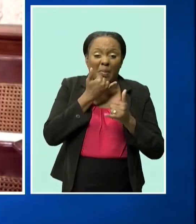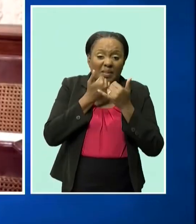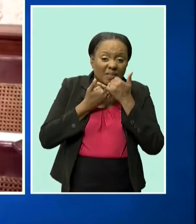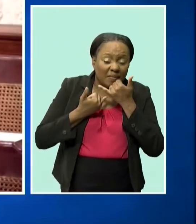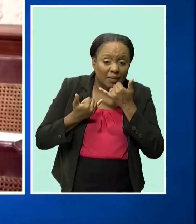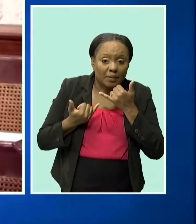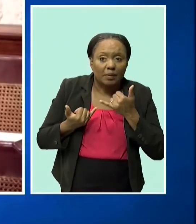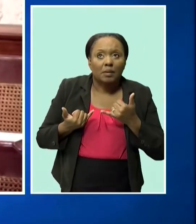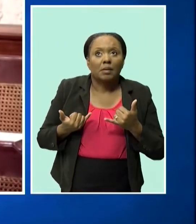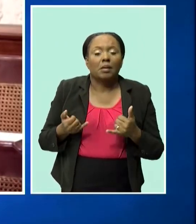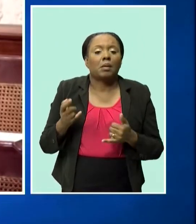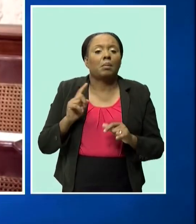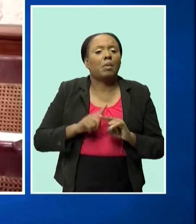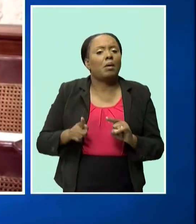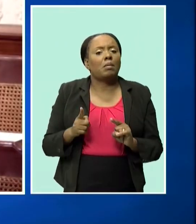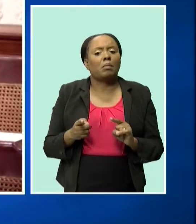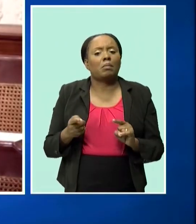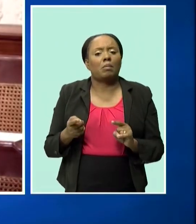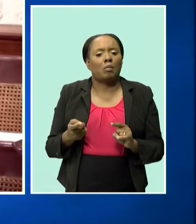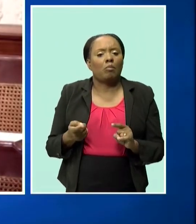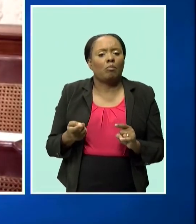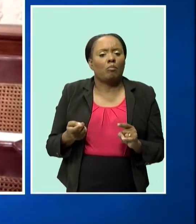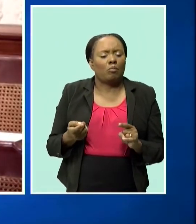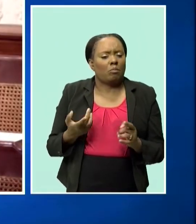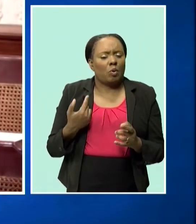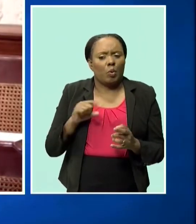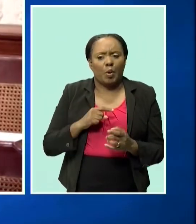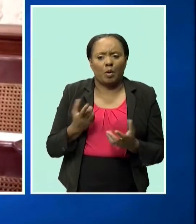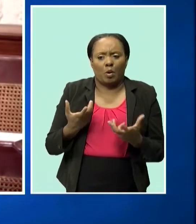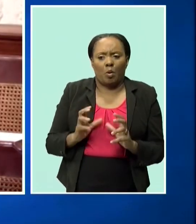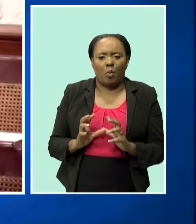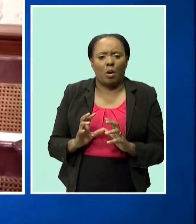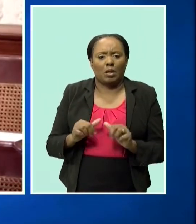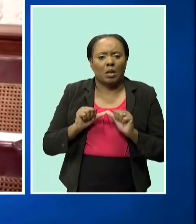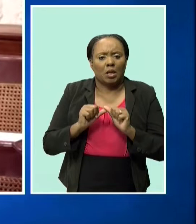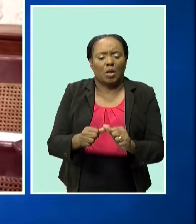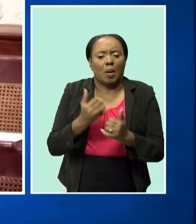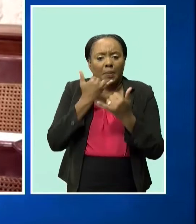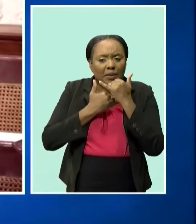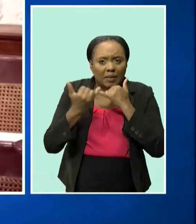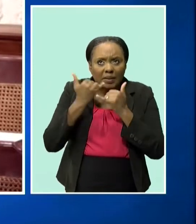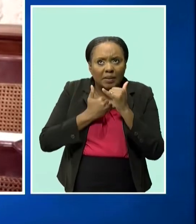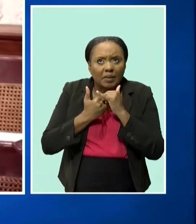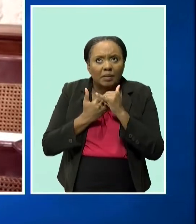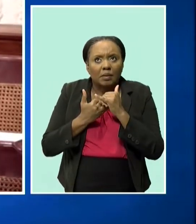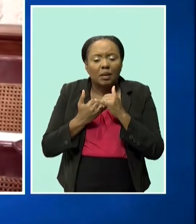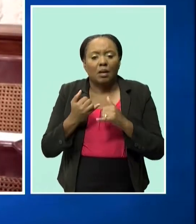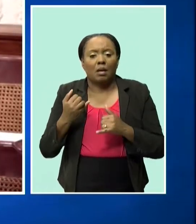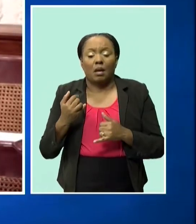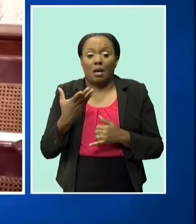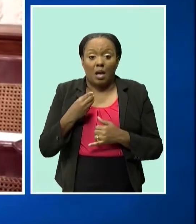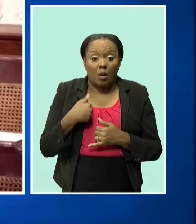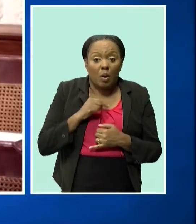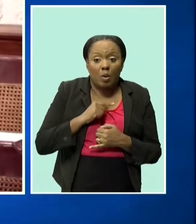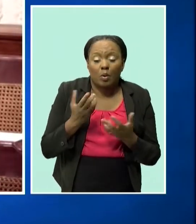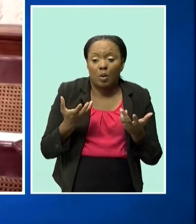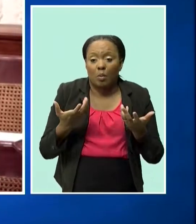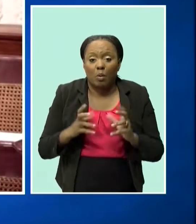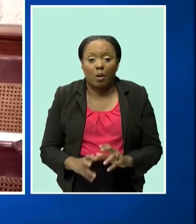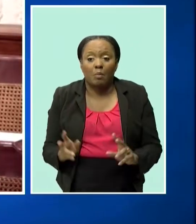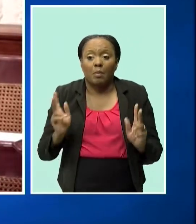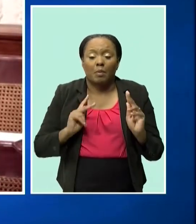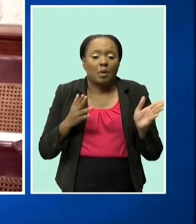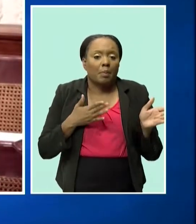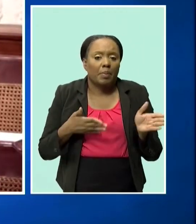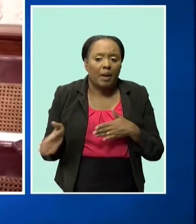try to eradicate the mistakes. And for heaven's sake, let us make sure that it does not happen by design. Because in every instance